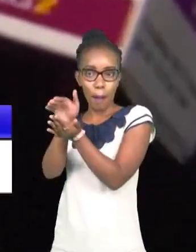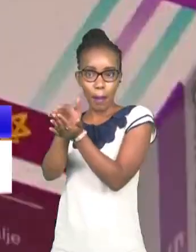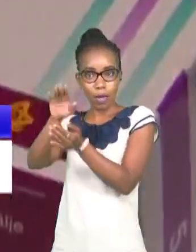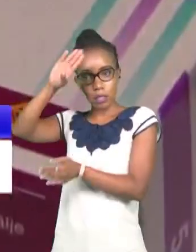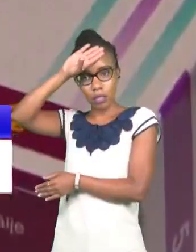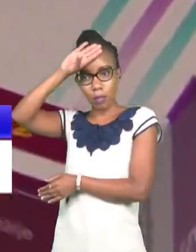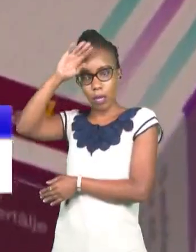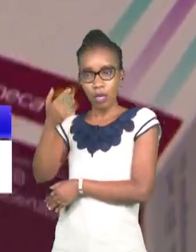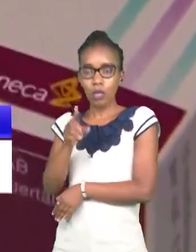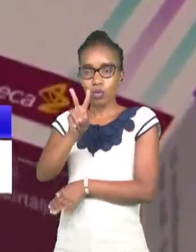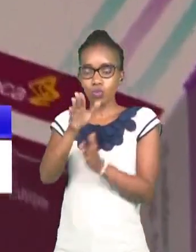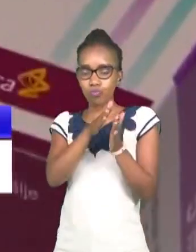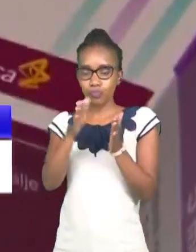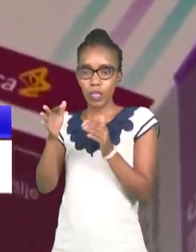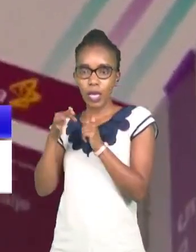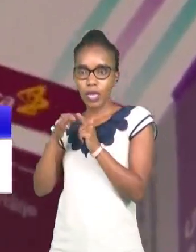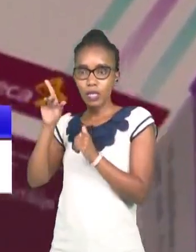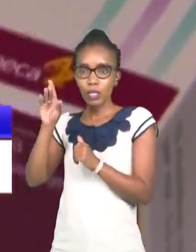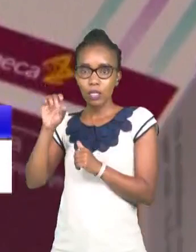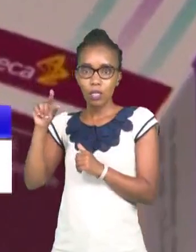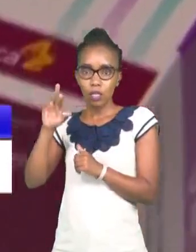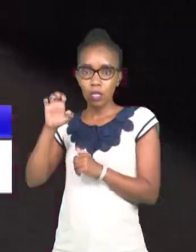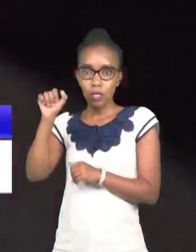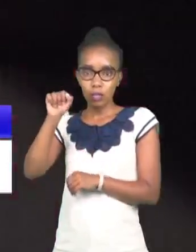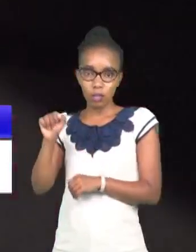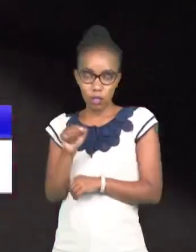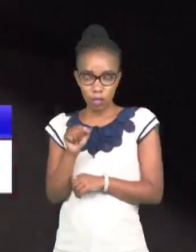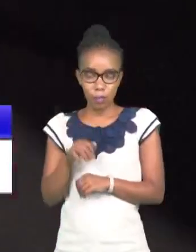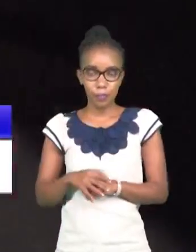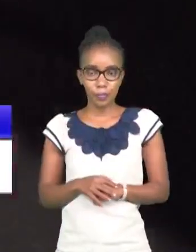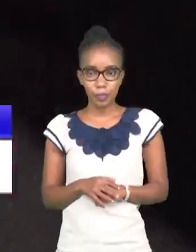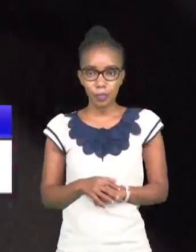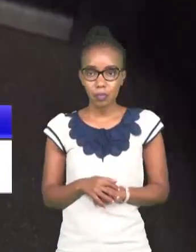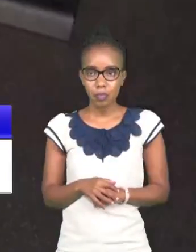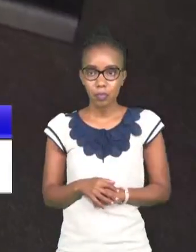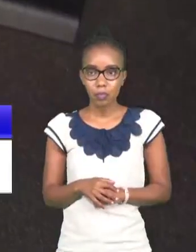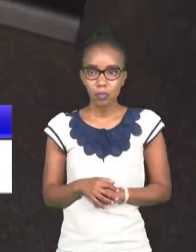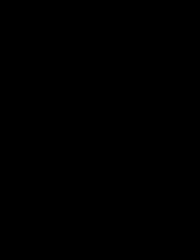of between 2 and 8 degrees Celsius. Daniel Kariuki for Switch TV.